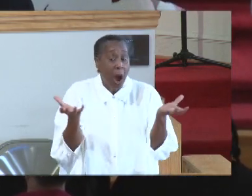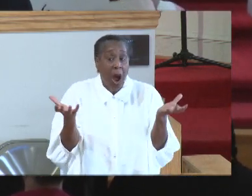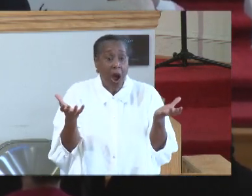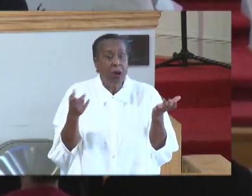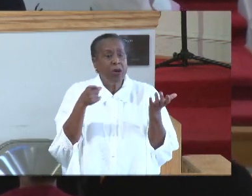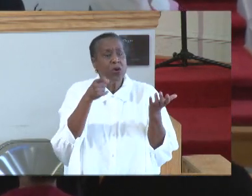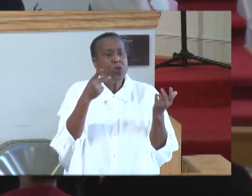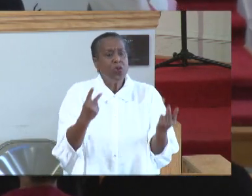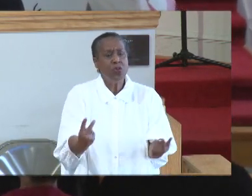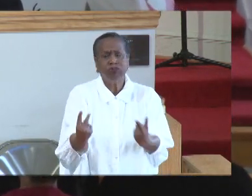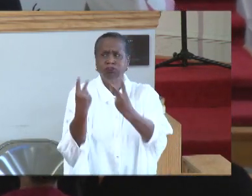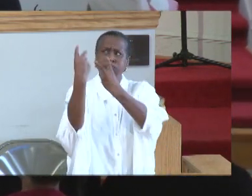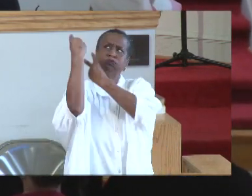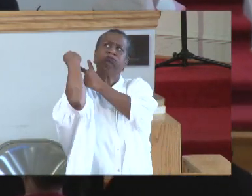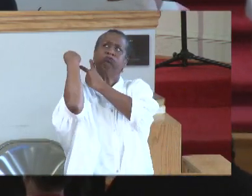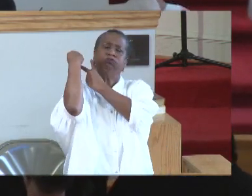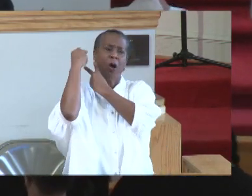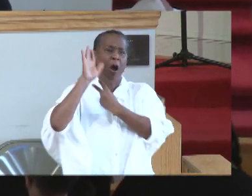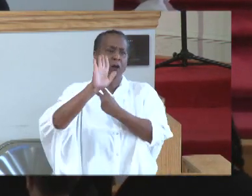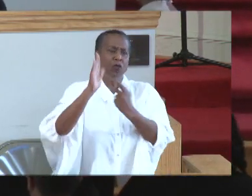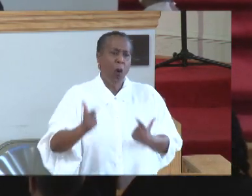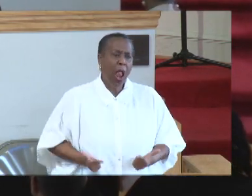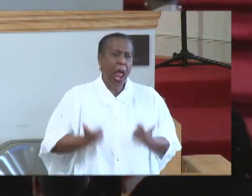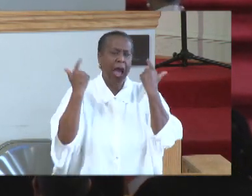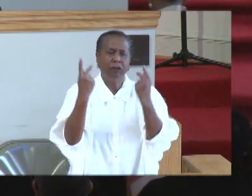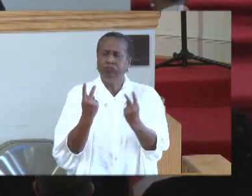look back over your life,